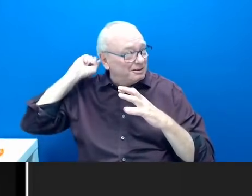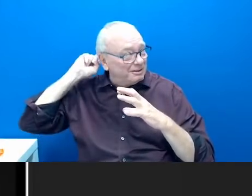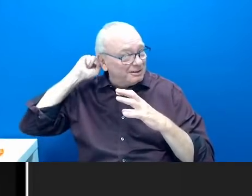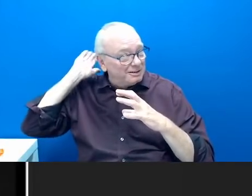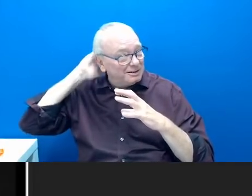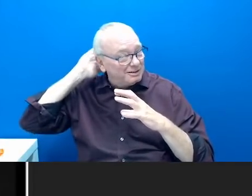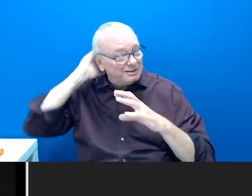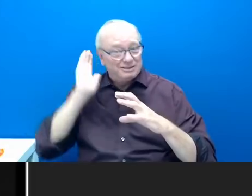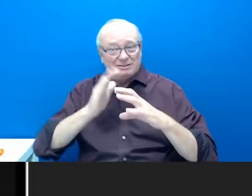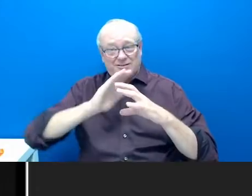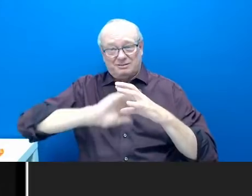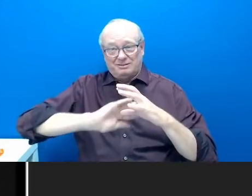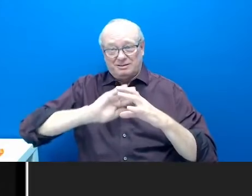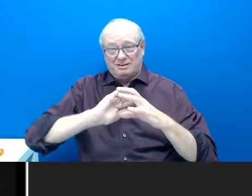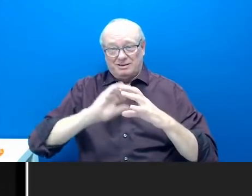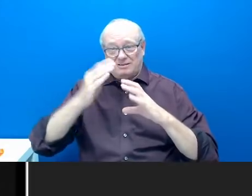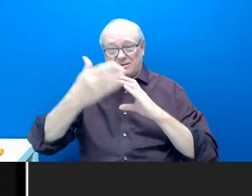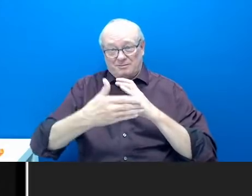is flipped.